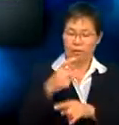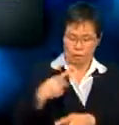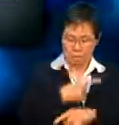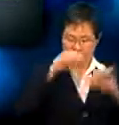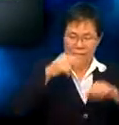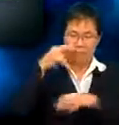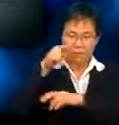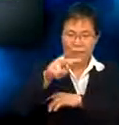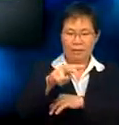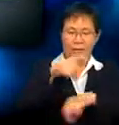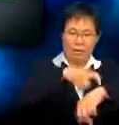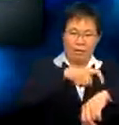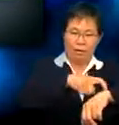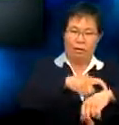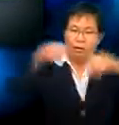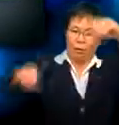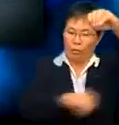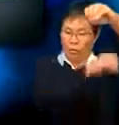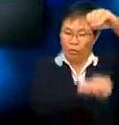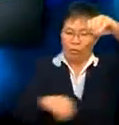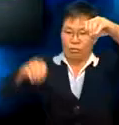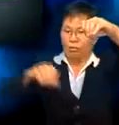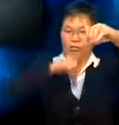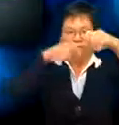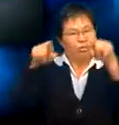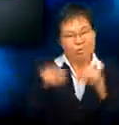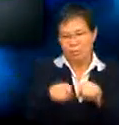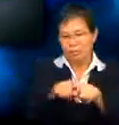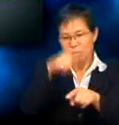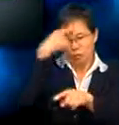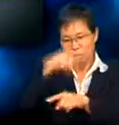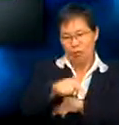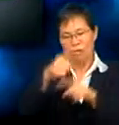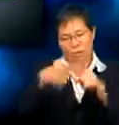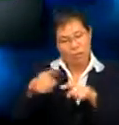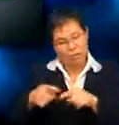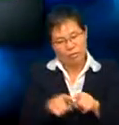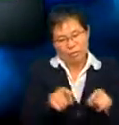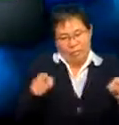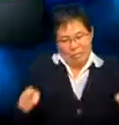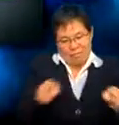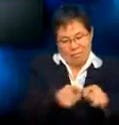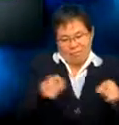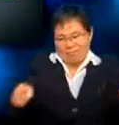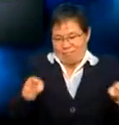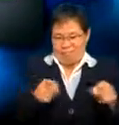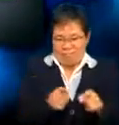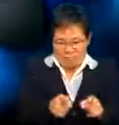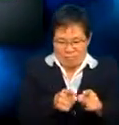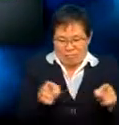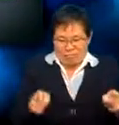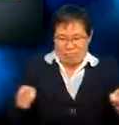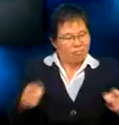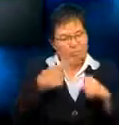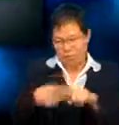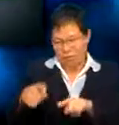see that the period of an oscillation is not the same for pendulums of different lengths. What else can we